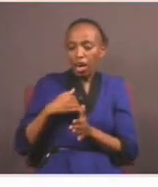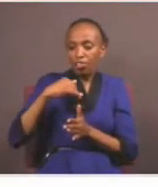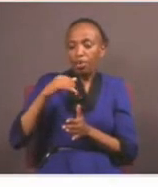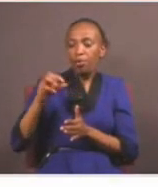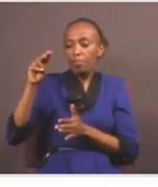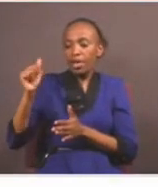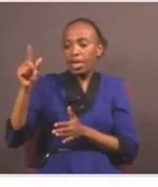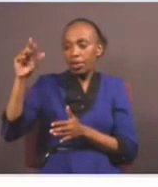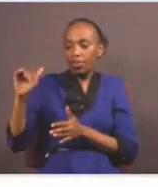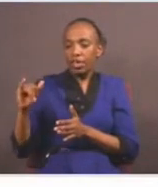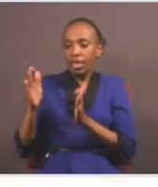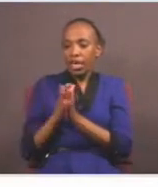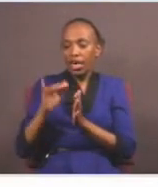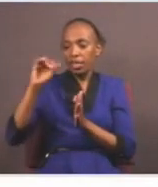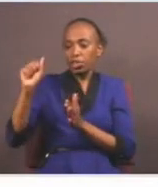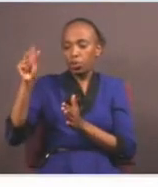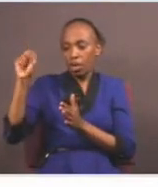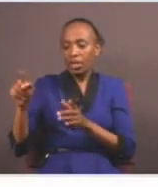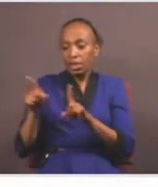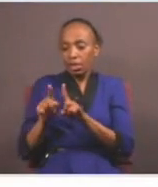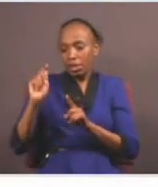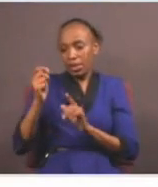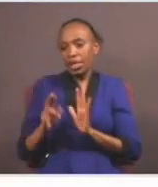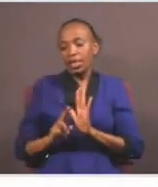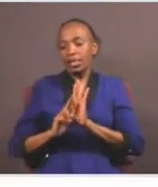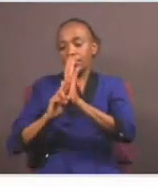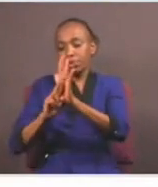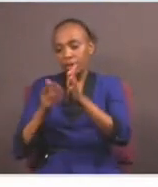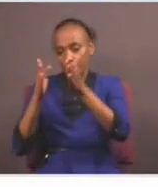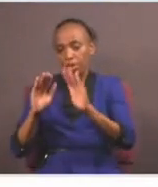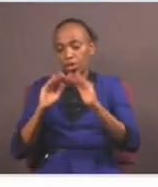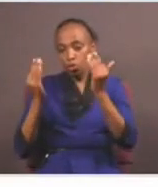as Mary Ngugi and John Chelimo, as Kenya's representatives in